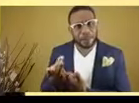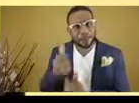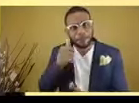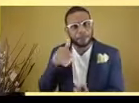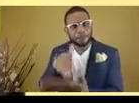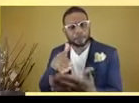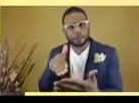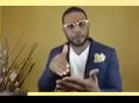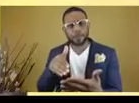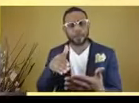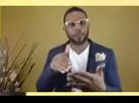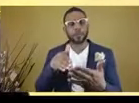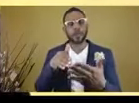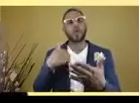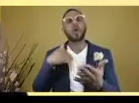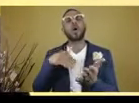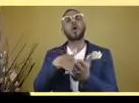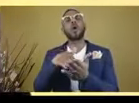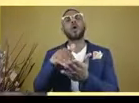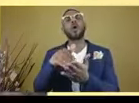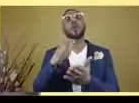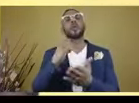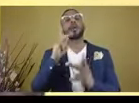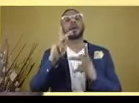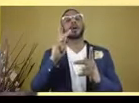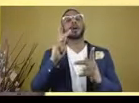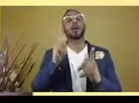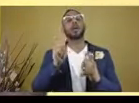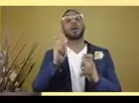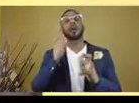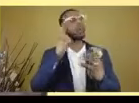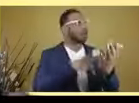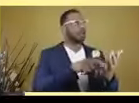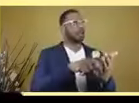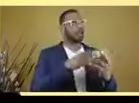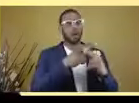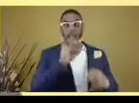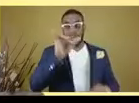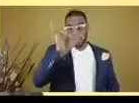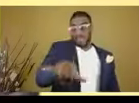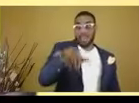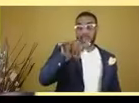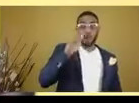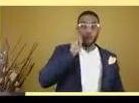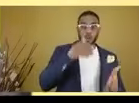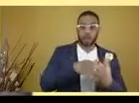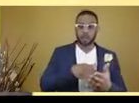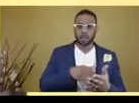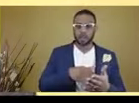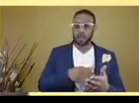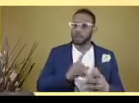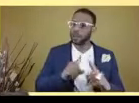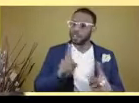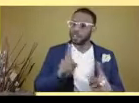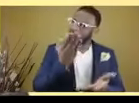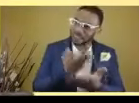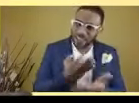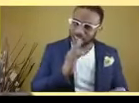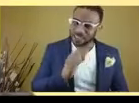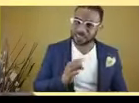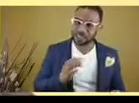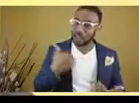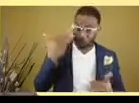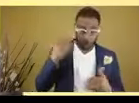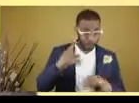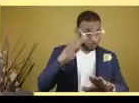we oftentimes people will be quick to call someone like that a racist, but the fact of the matter is, I don't know if you